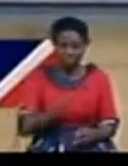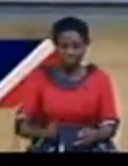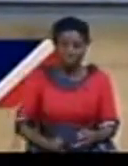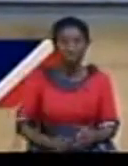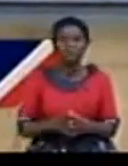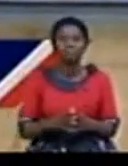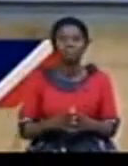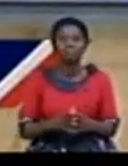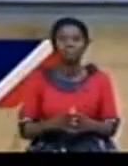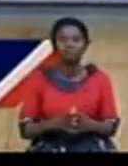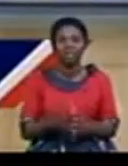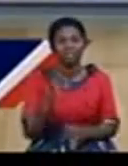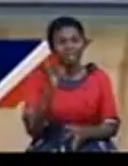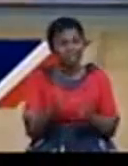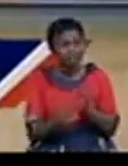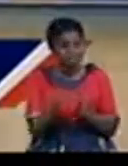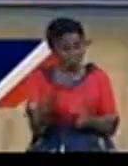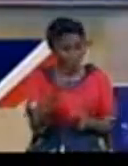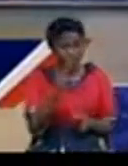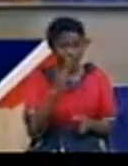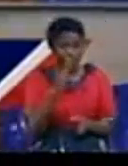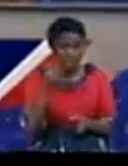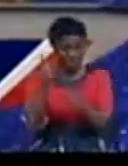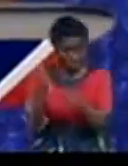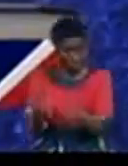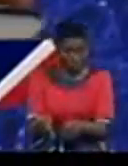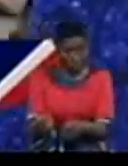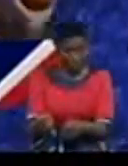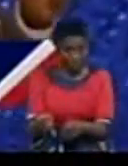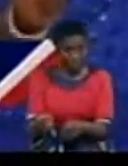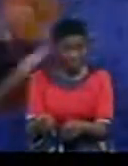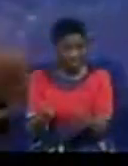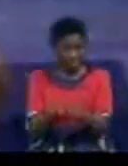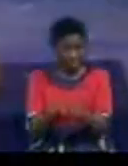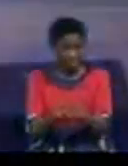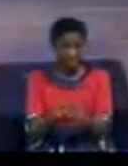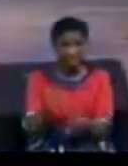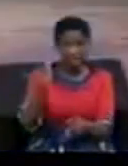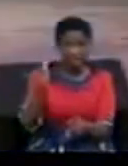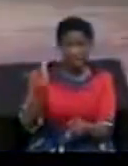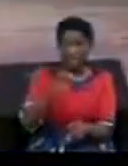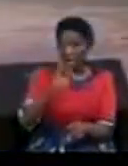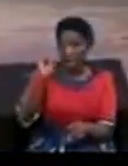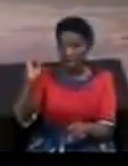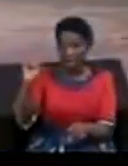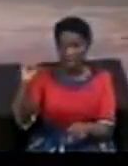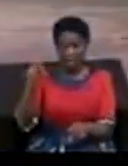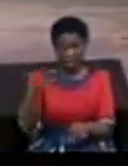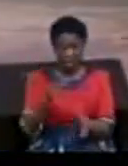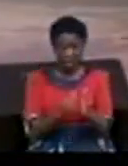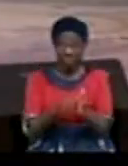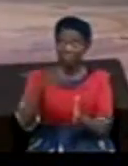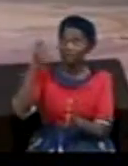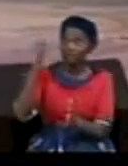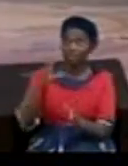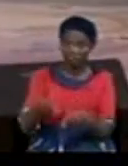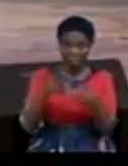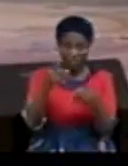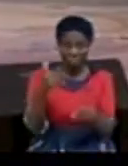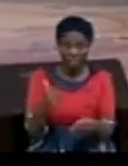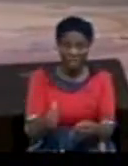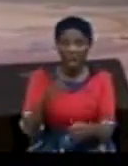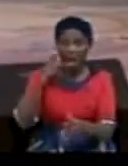Isaiah, that God gave such a prophecy to, a word, tell